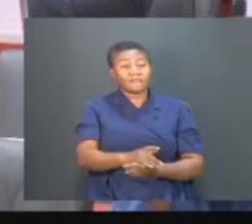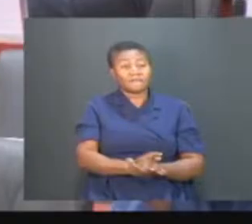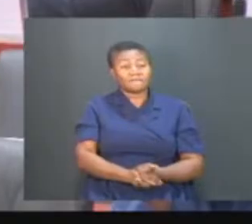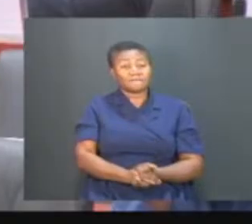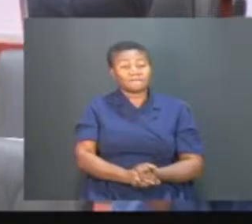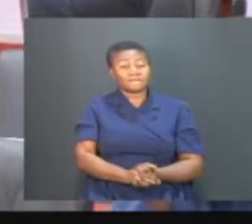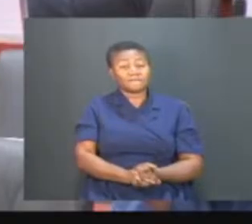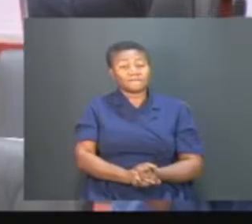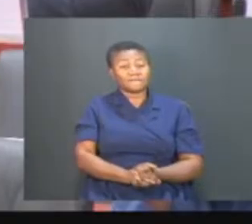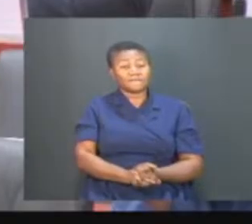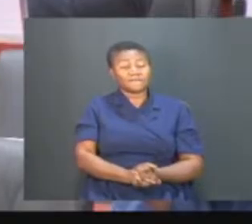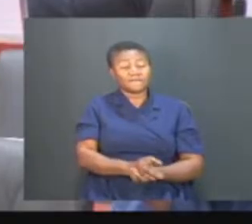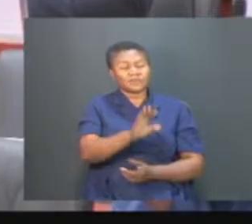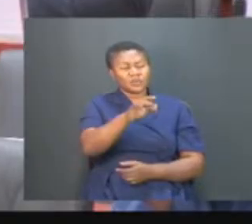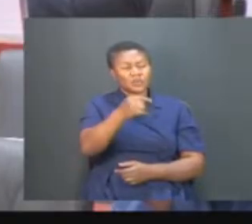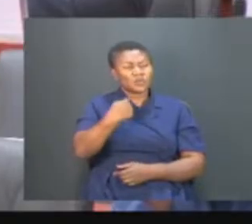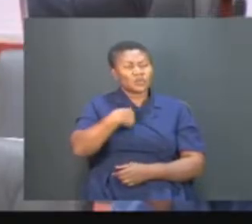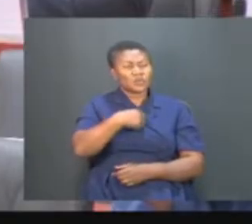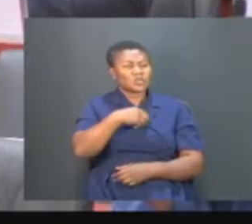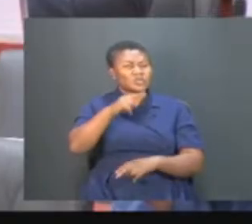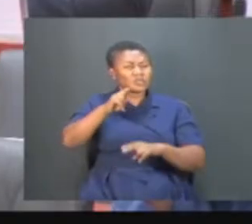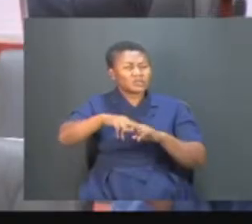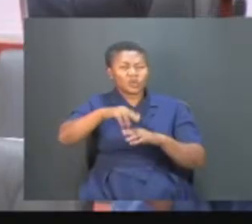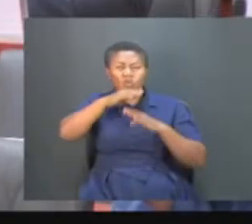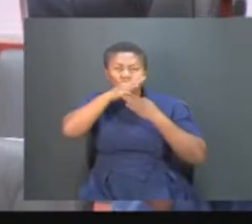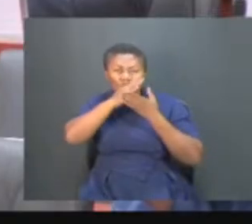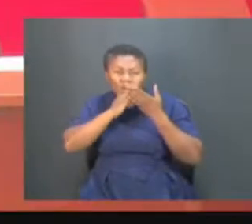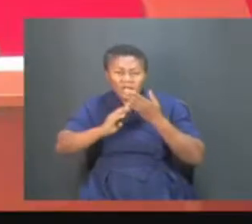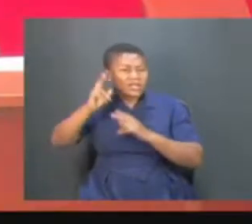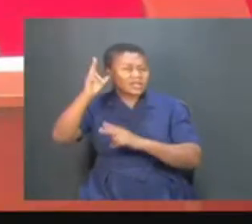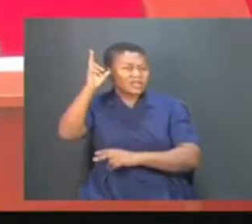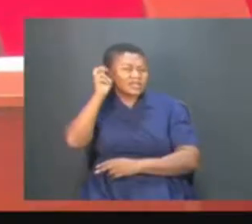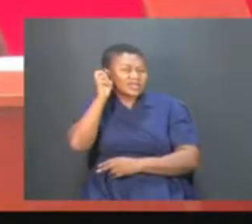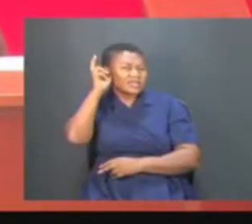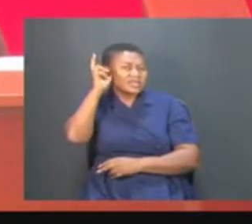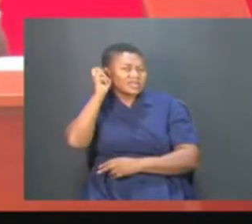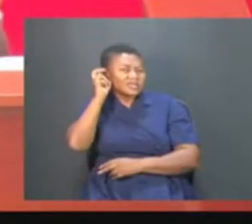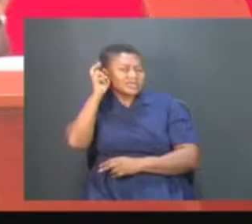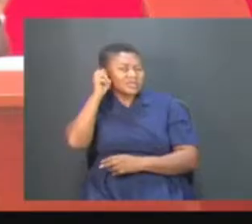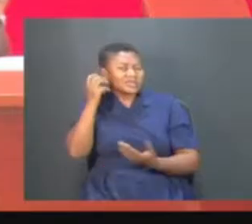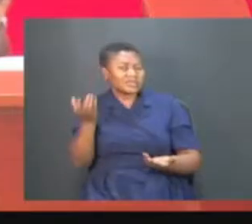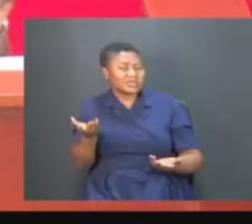we listen to you in silence. It